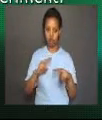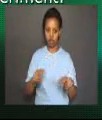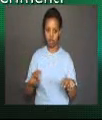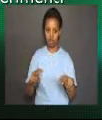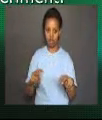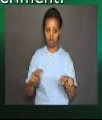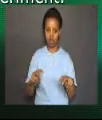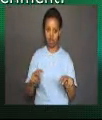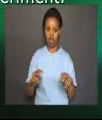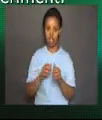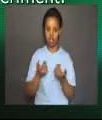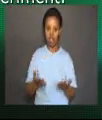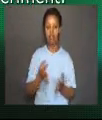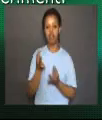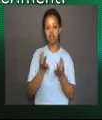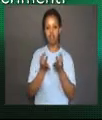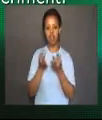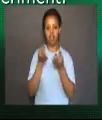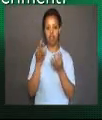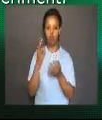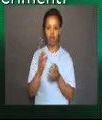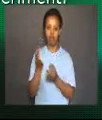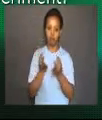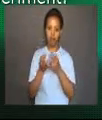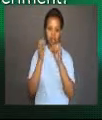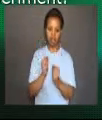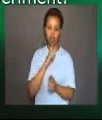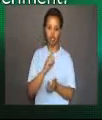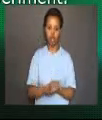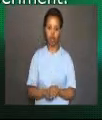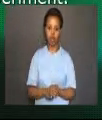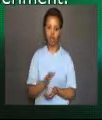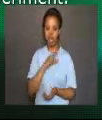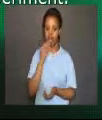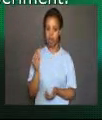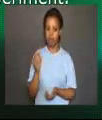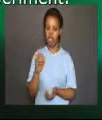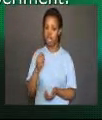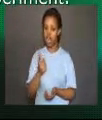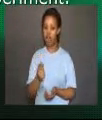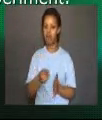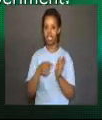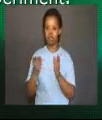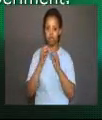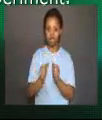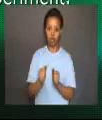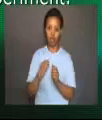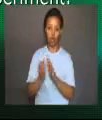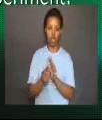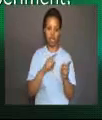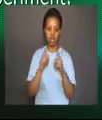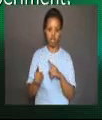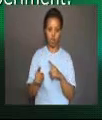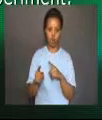can be explained. It must be stated in a way that it can be